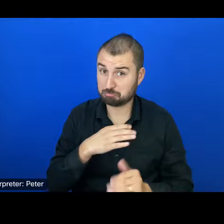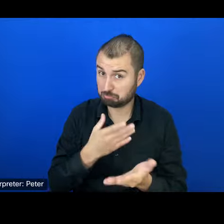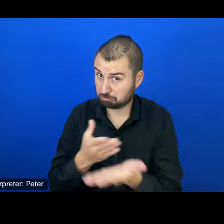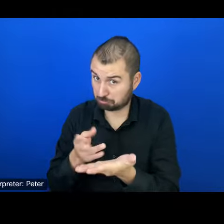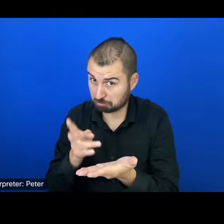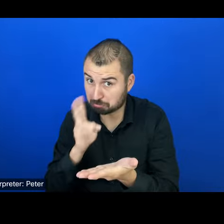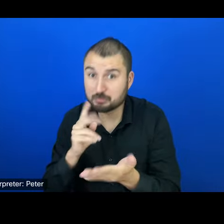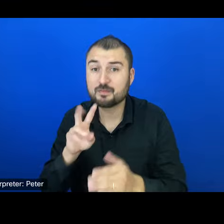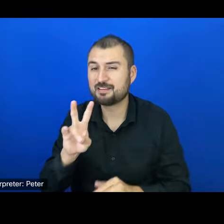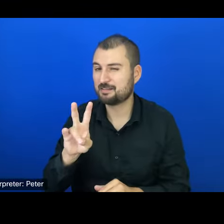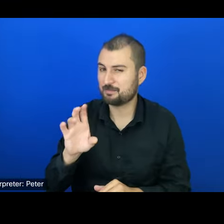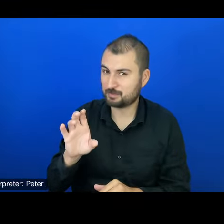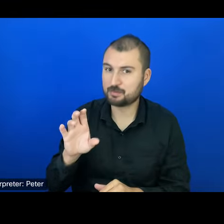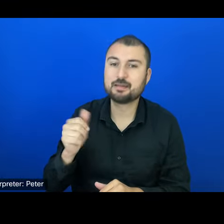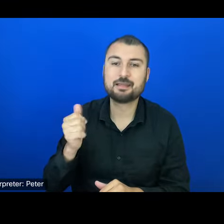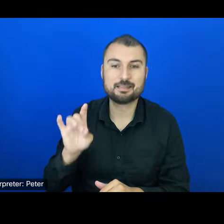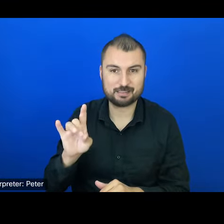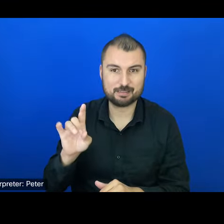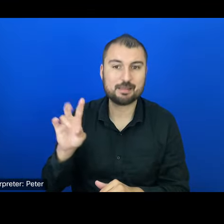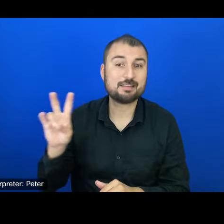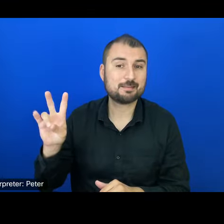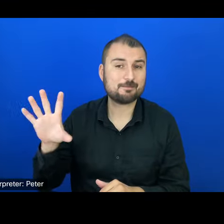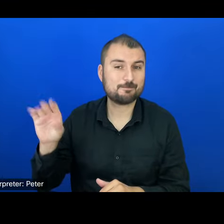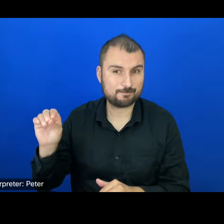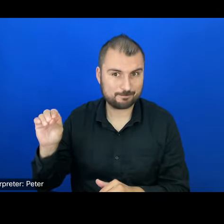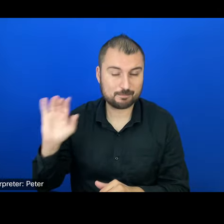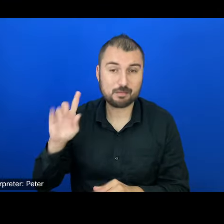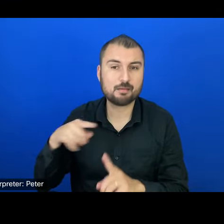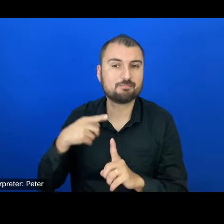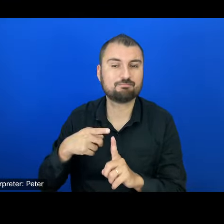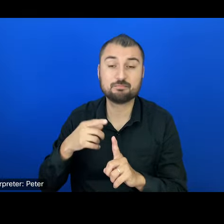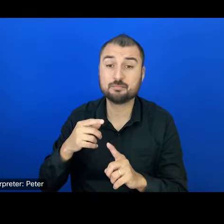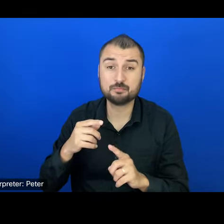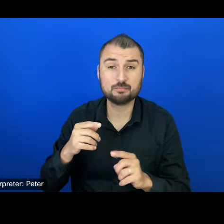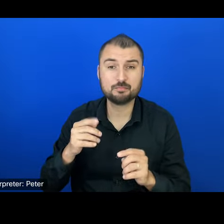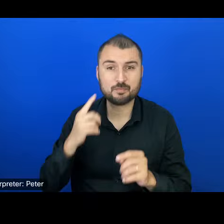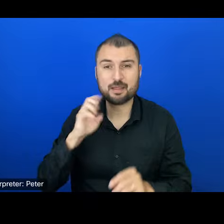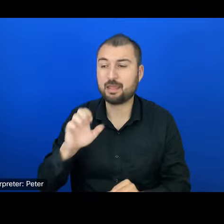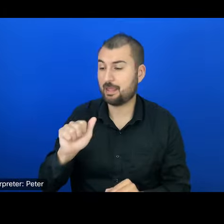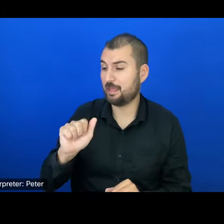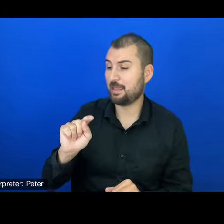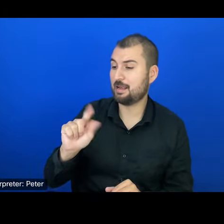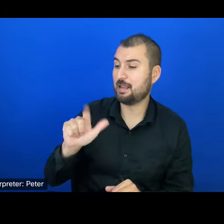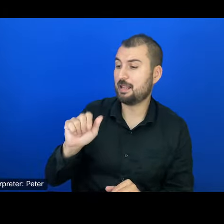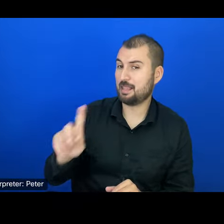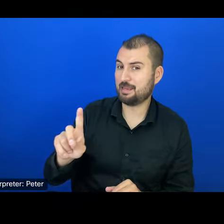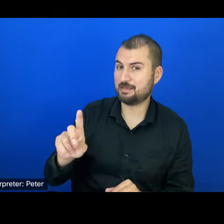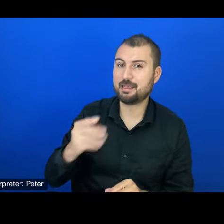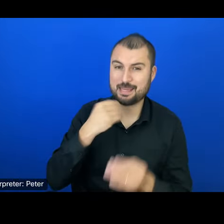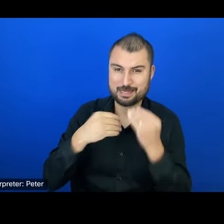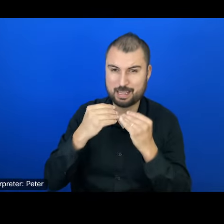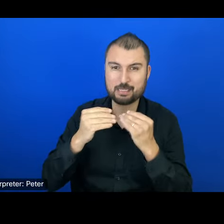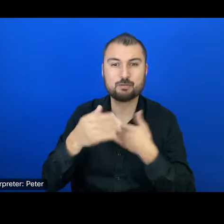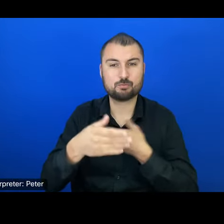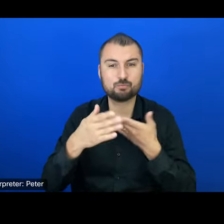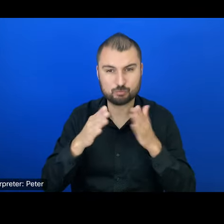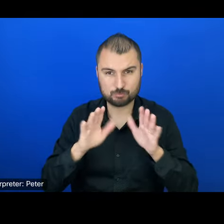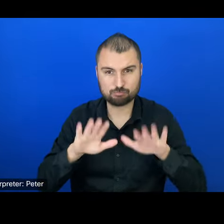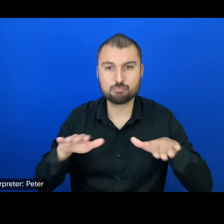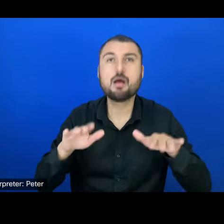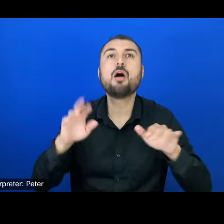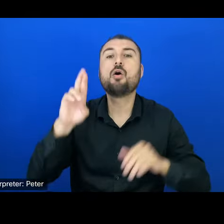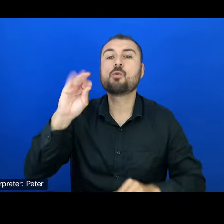for $718,750. That consists of our Edlin dining room roof. Again, I'll be